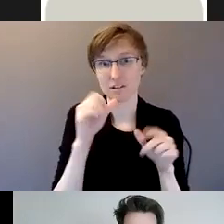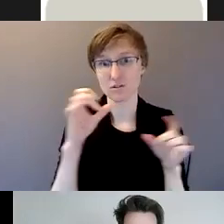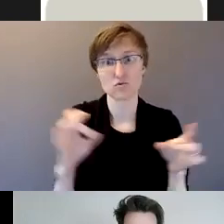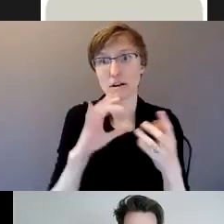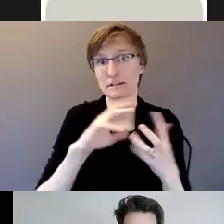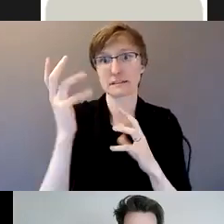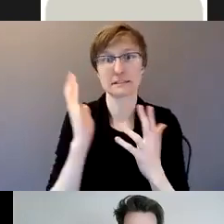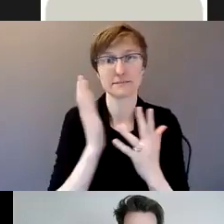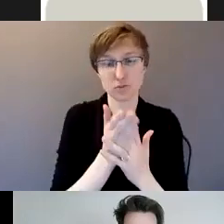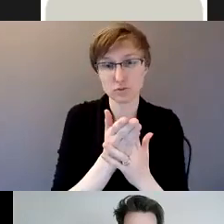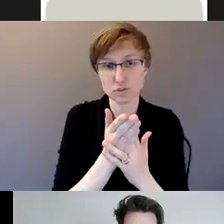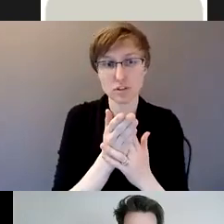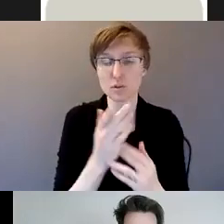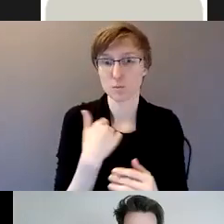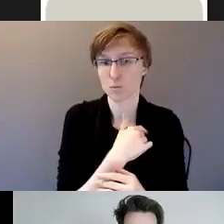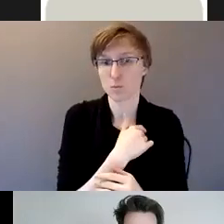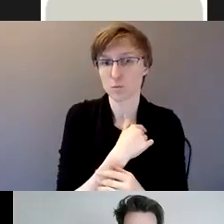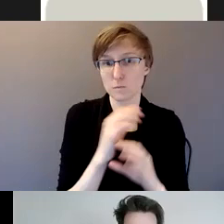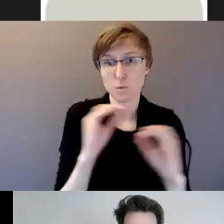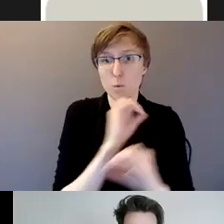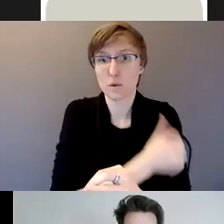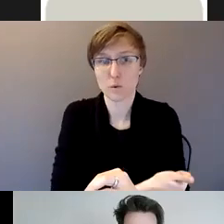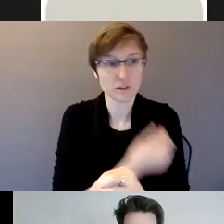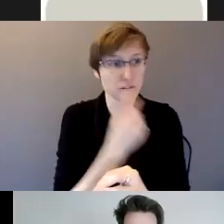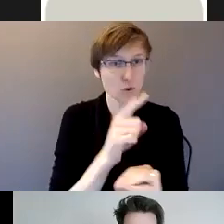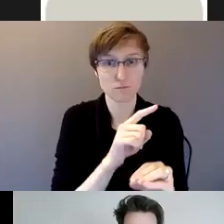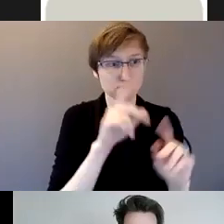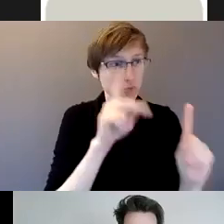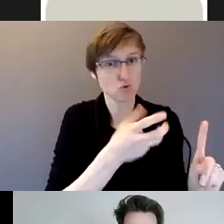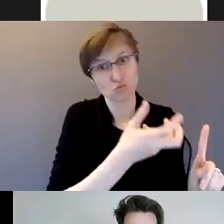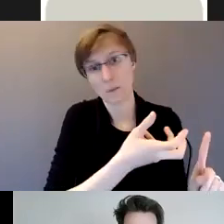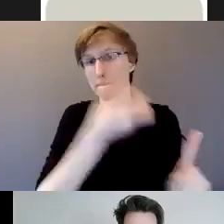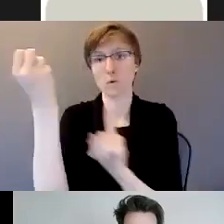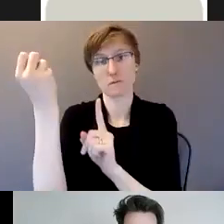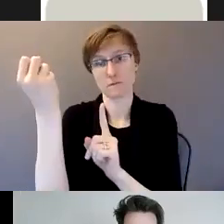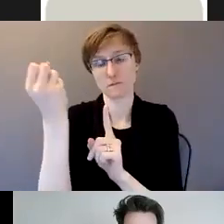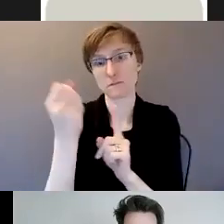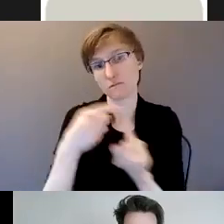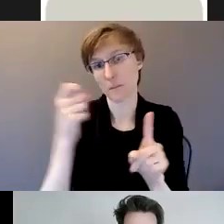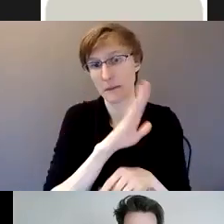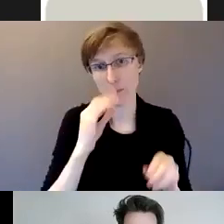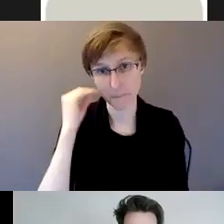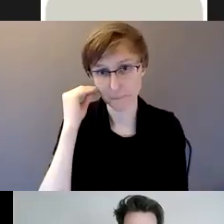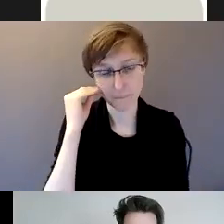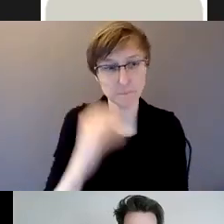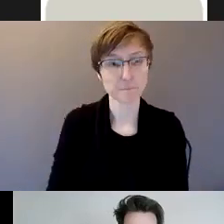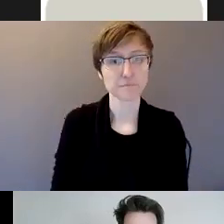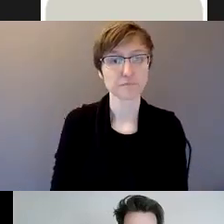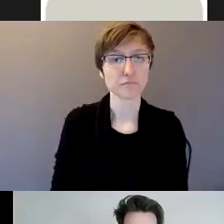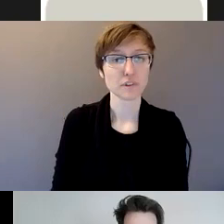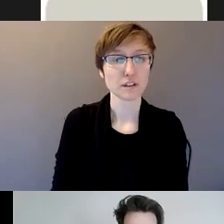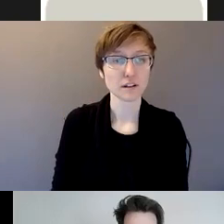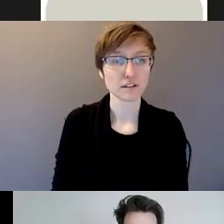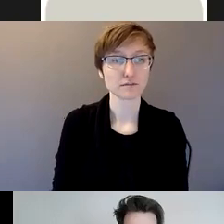someone from a home without, without authority, without guardianship, basically. And the police